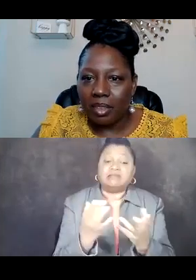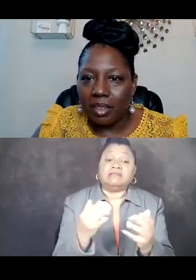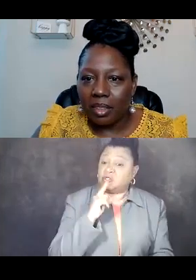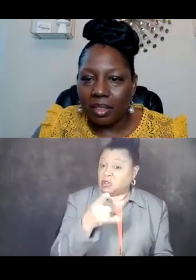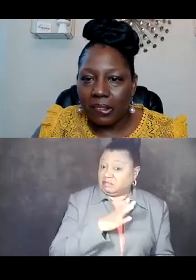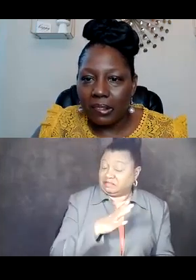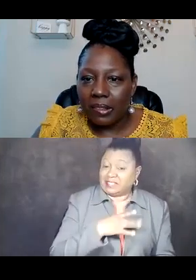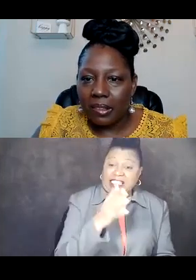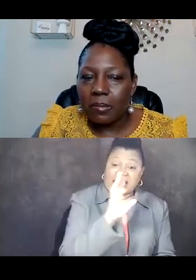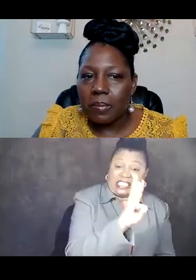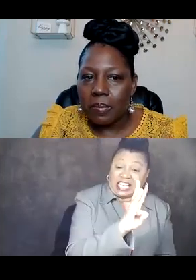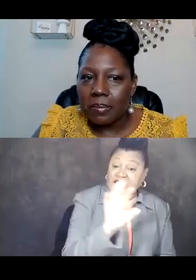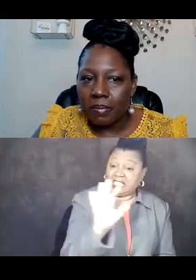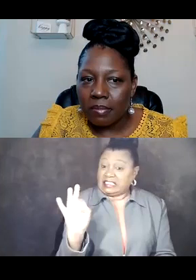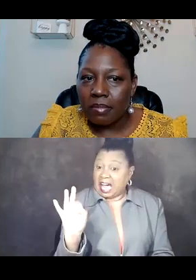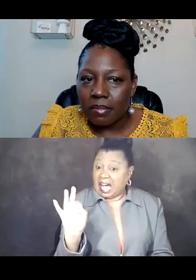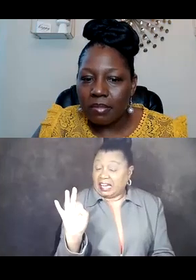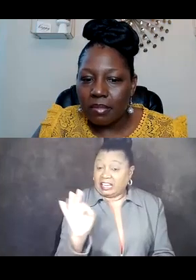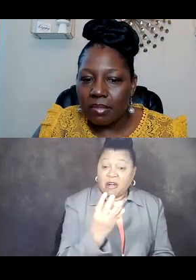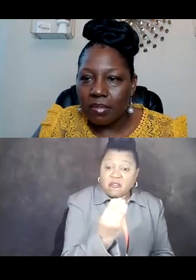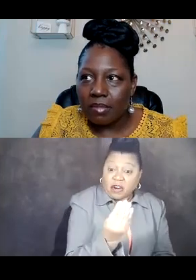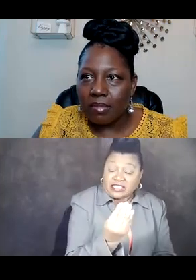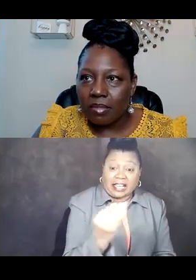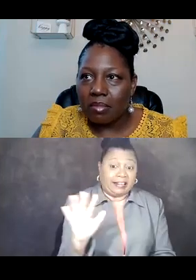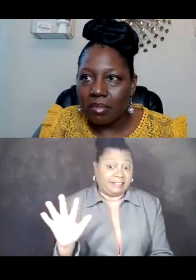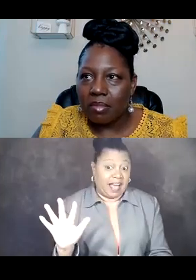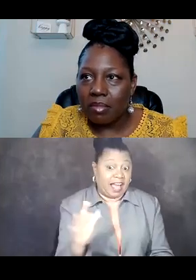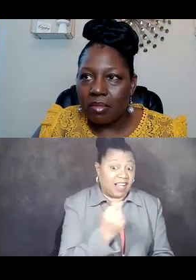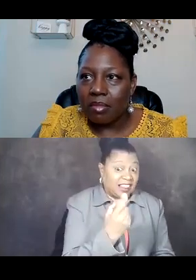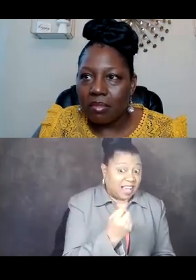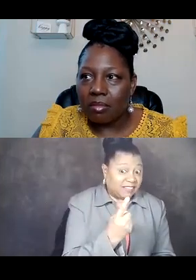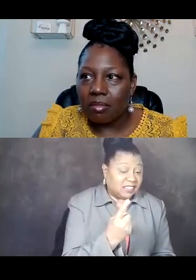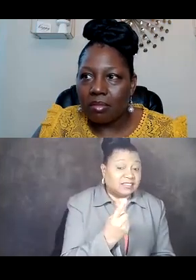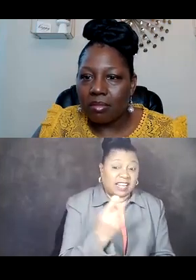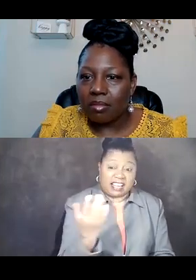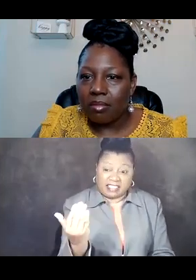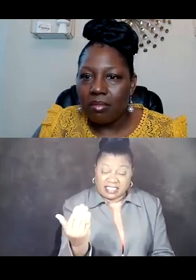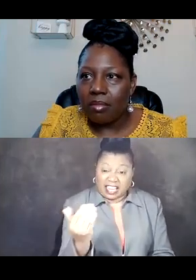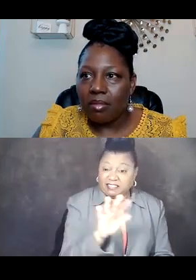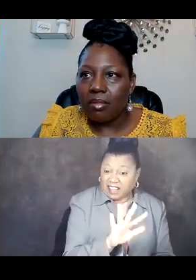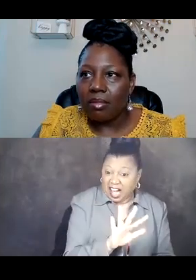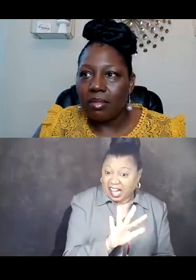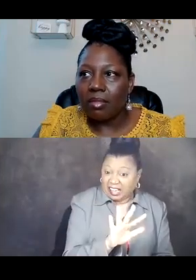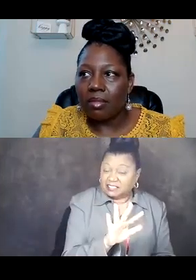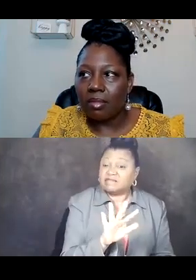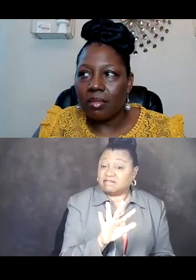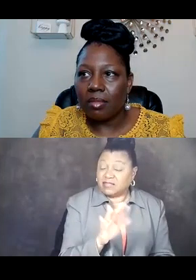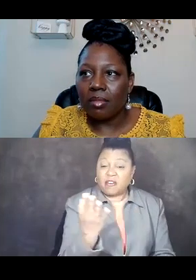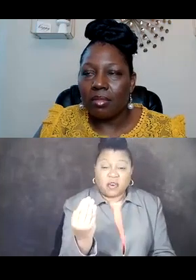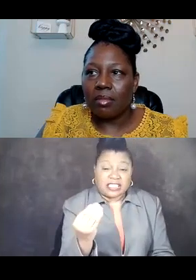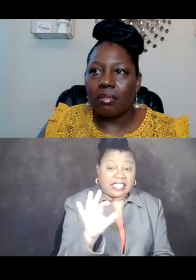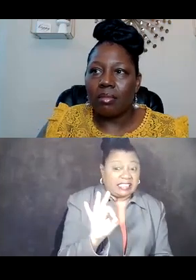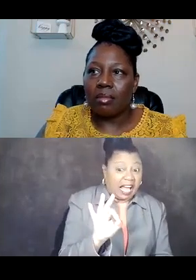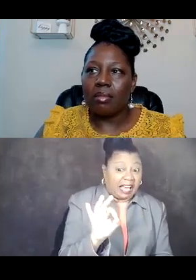sure. 6, 9, 14, 5, 11, 15, 5, 14,